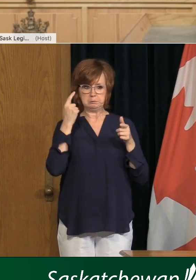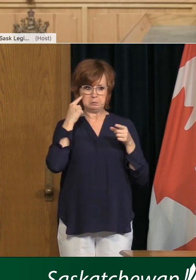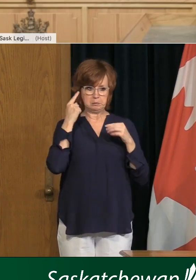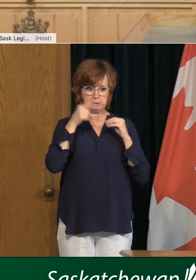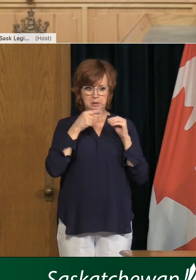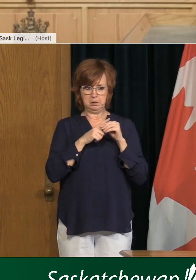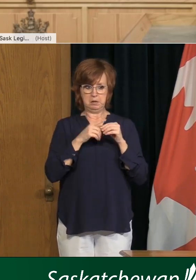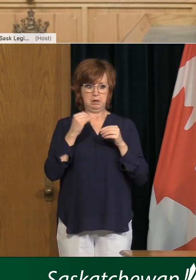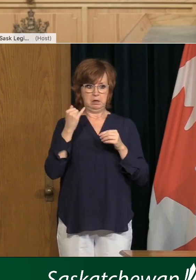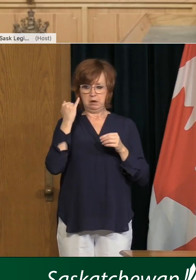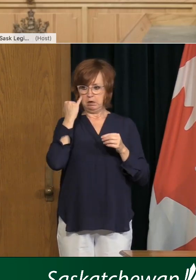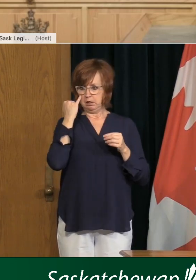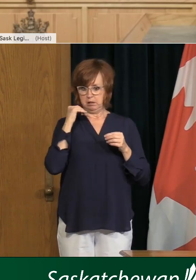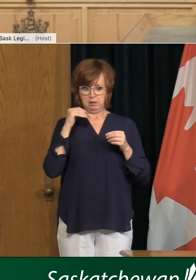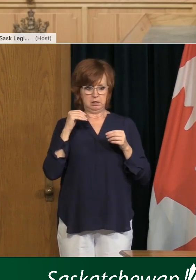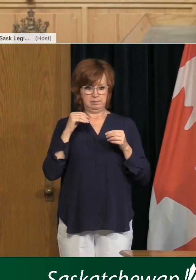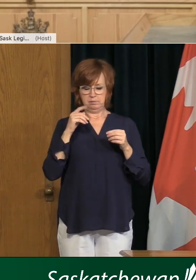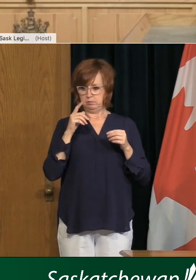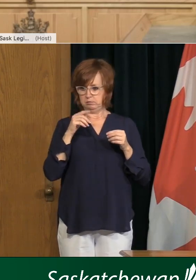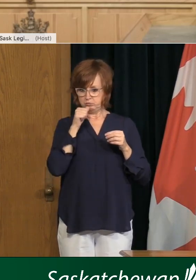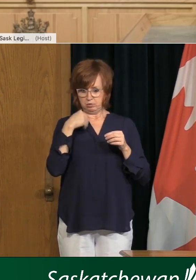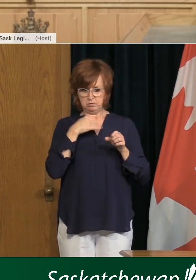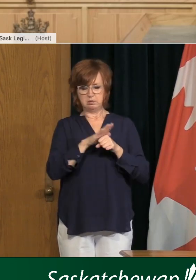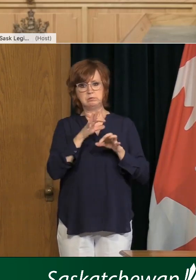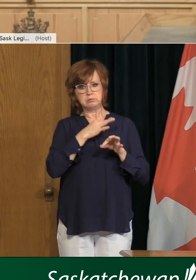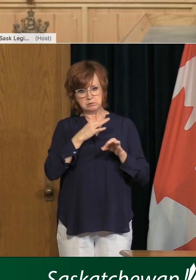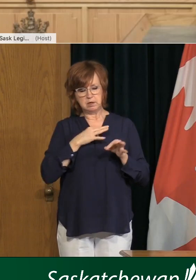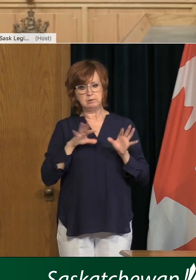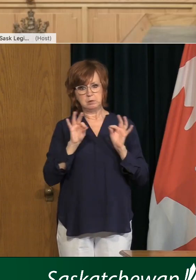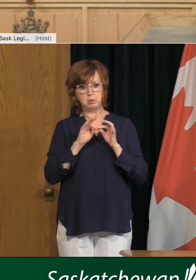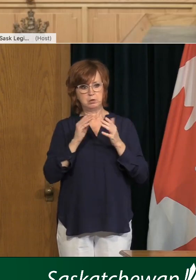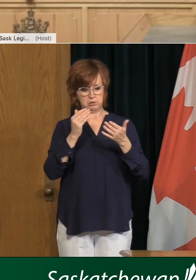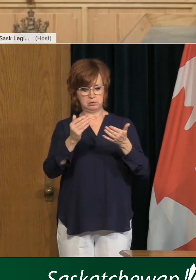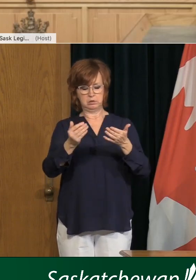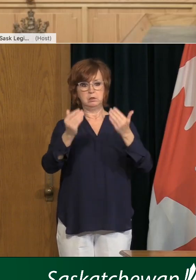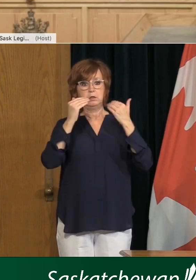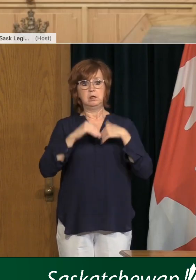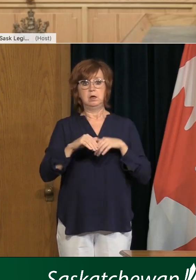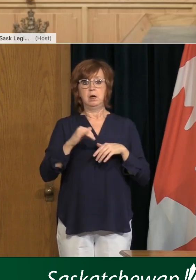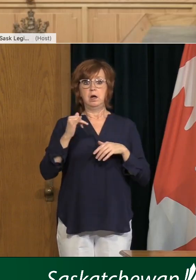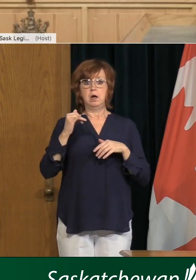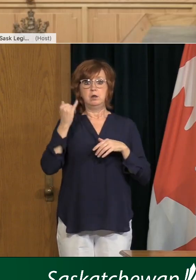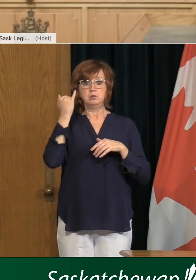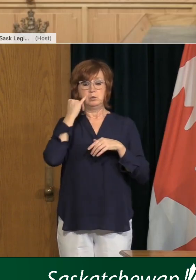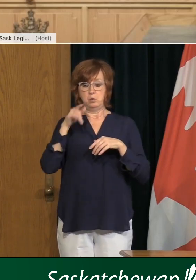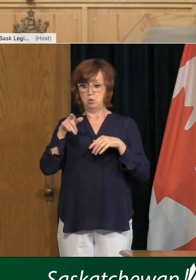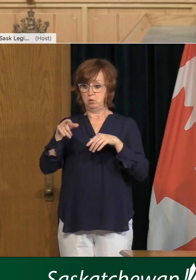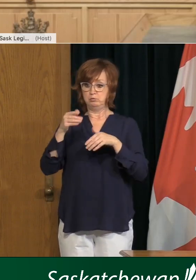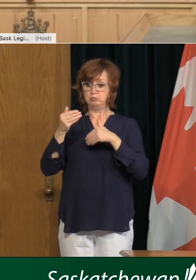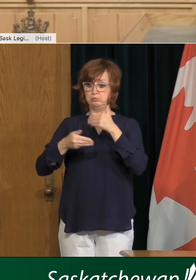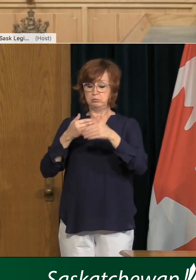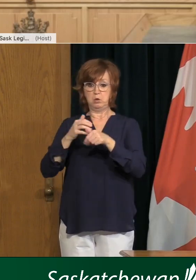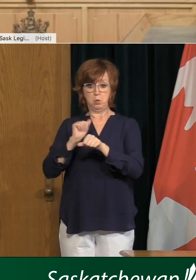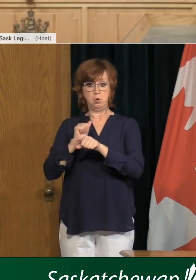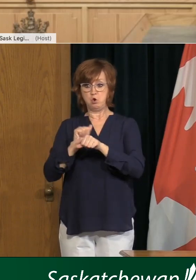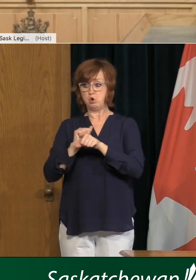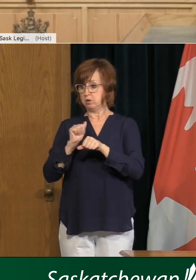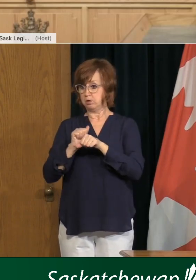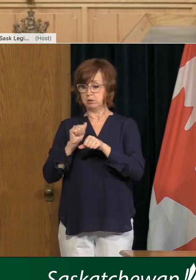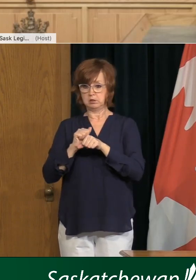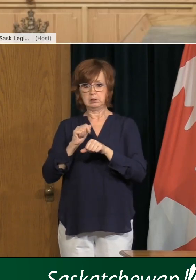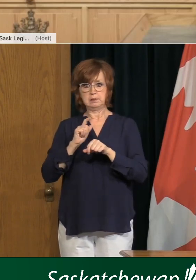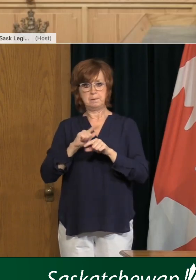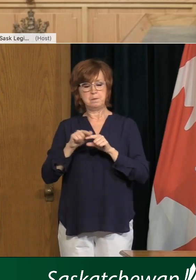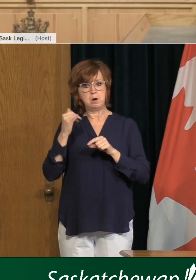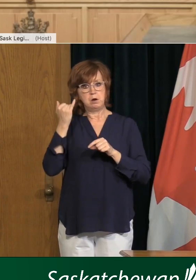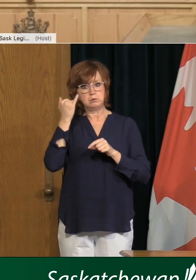so where it's not safe to do that. Workforce illness or people having to self-isolate is another thing that